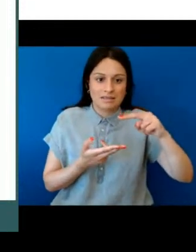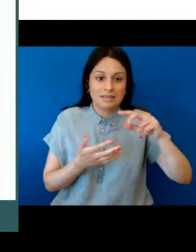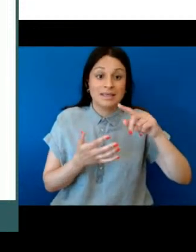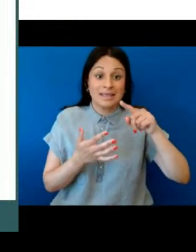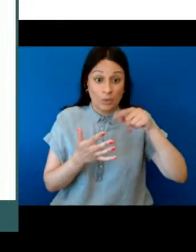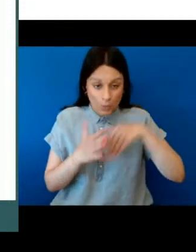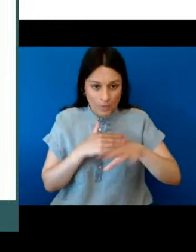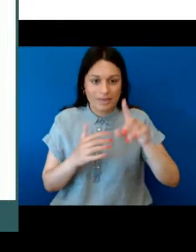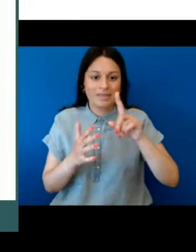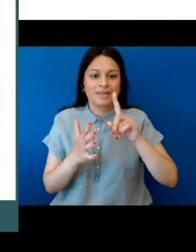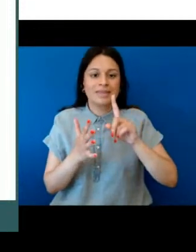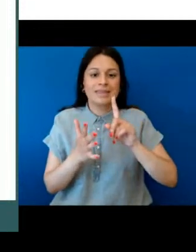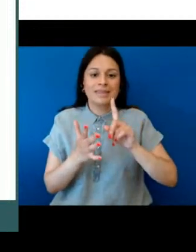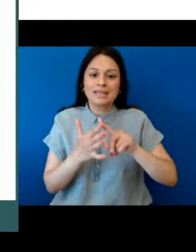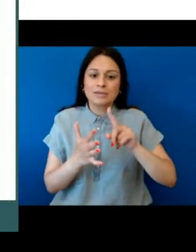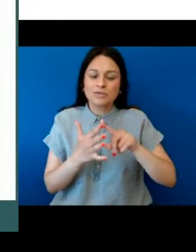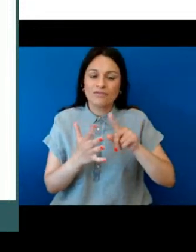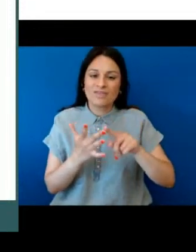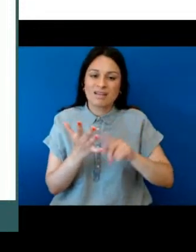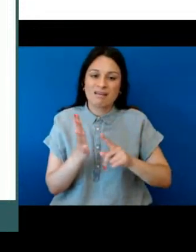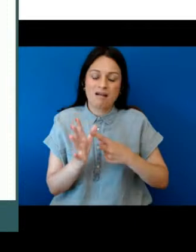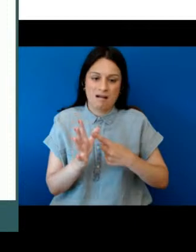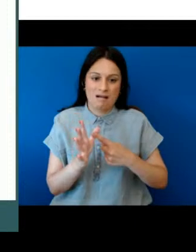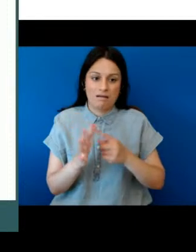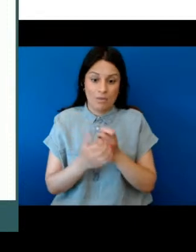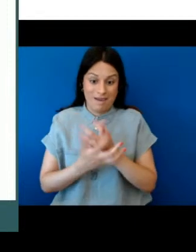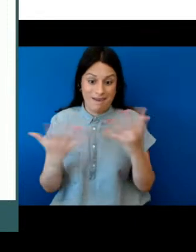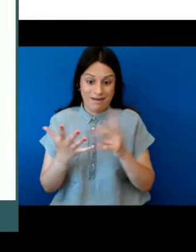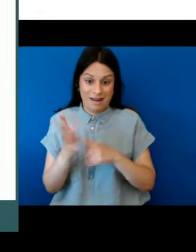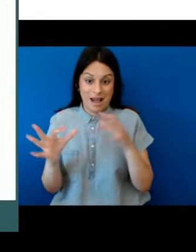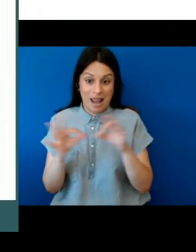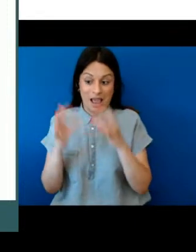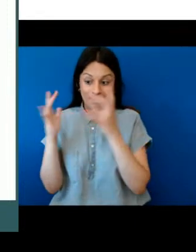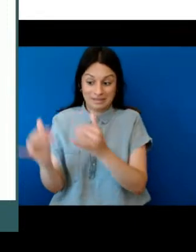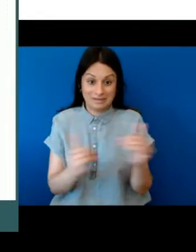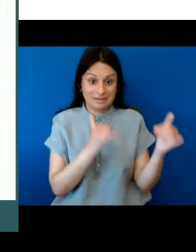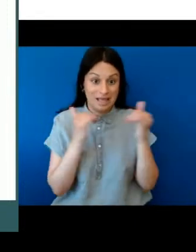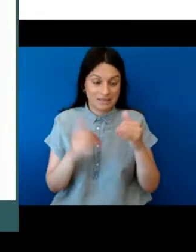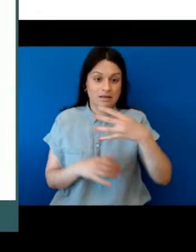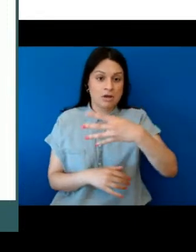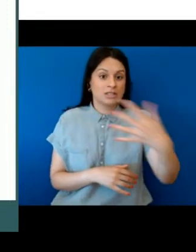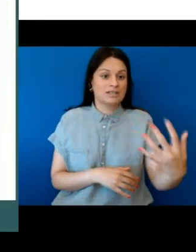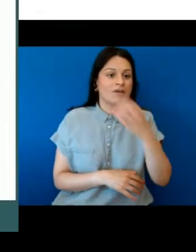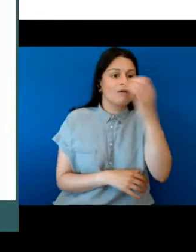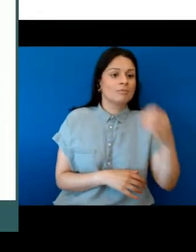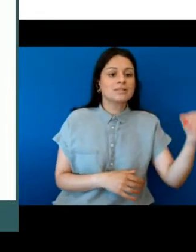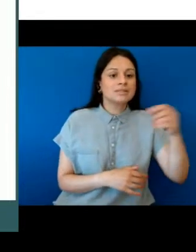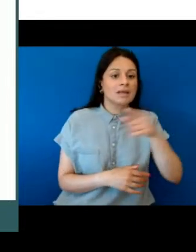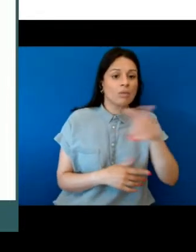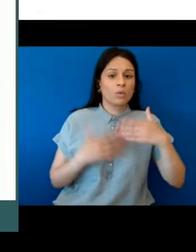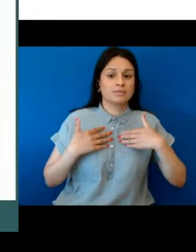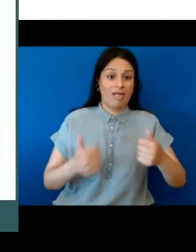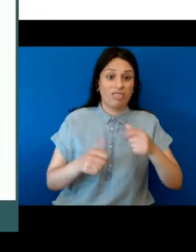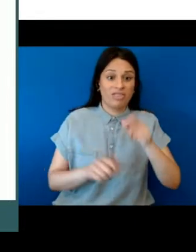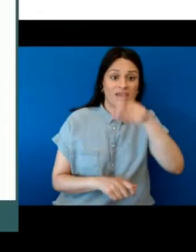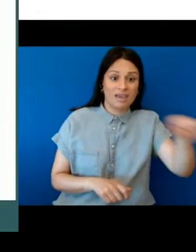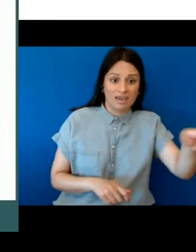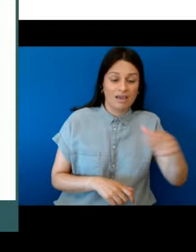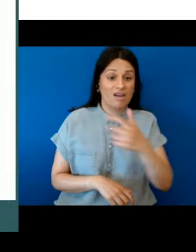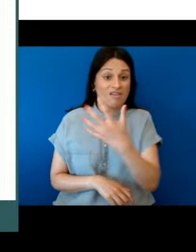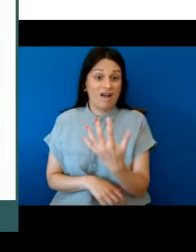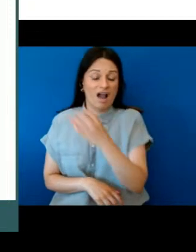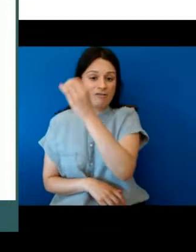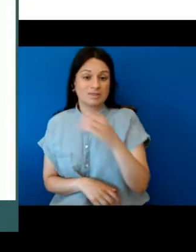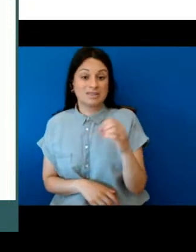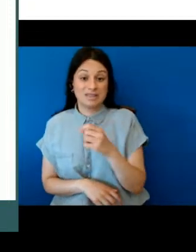all lab tests, they're defined as where 95% of healthy people fall. So 5%, 1 in 20 people, will